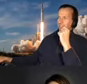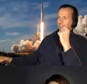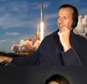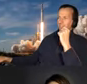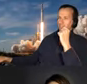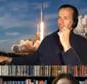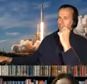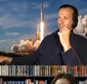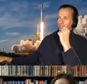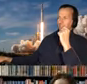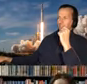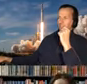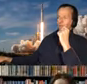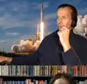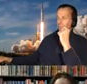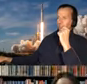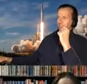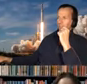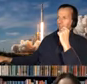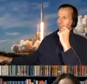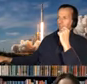presence of infection, but also, you know, how